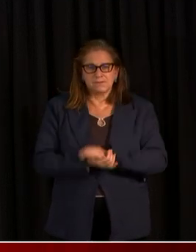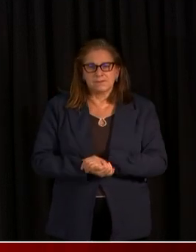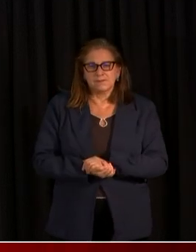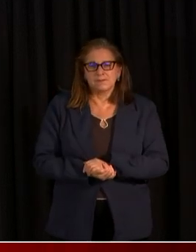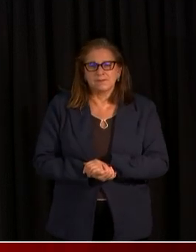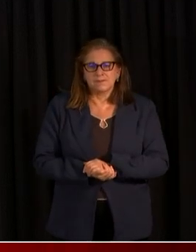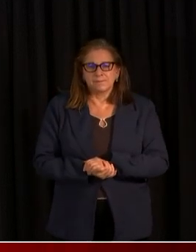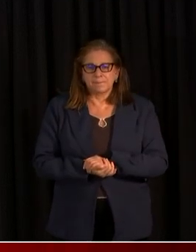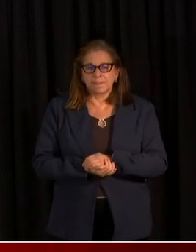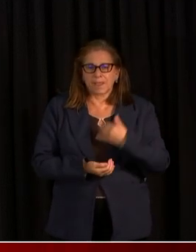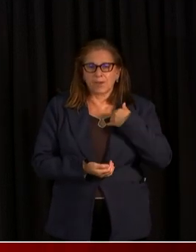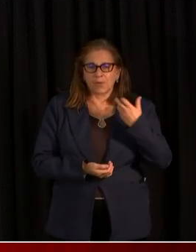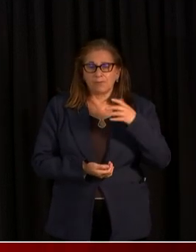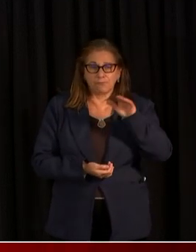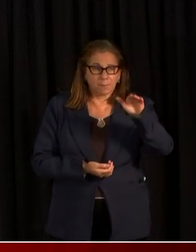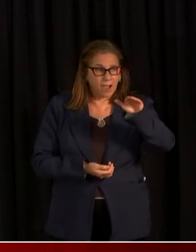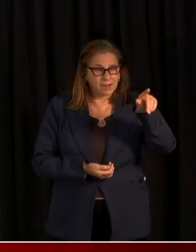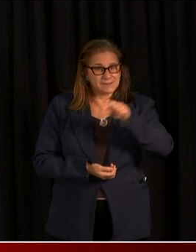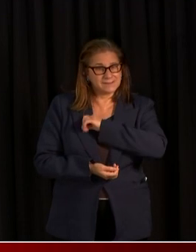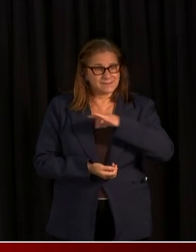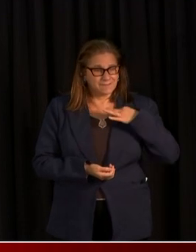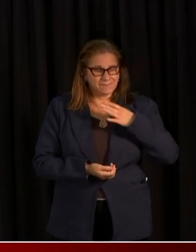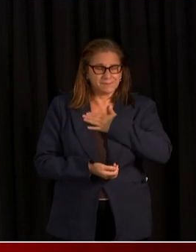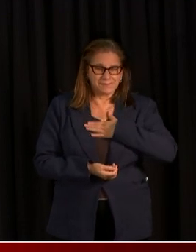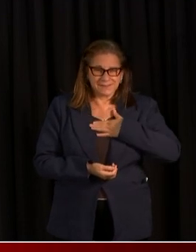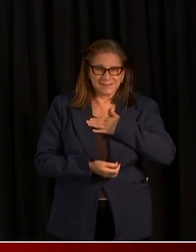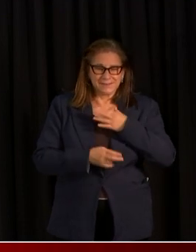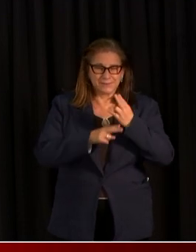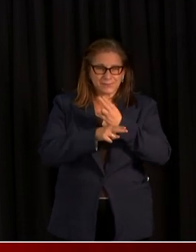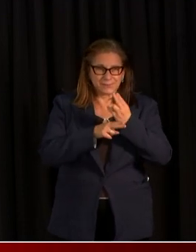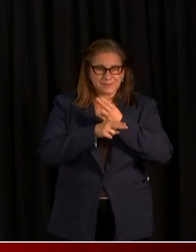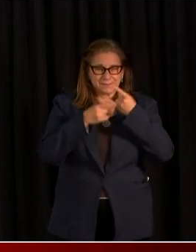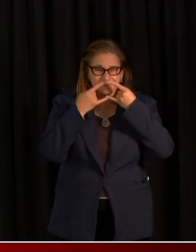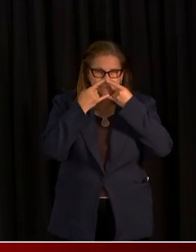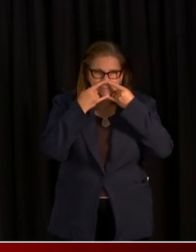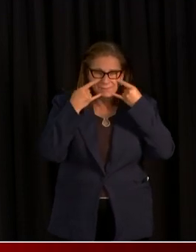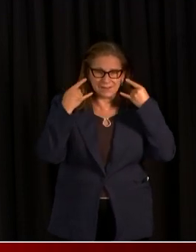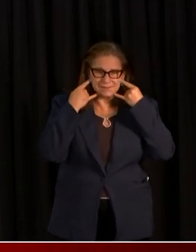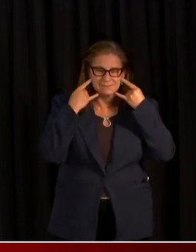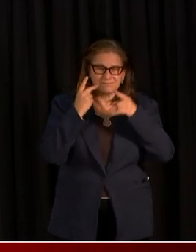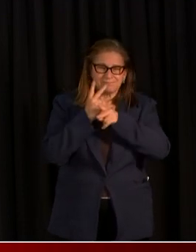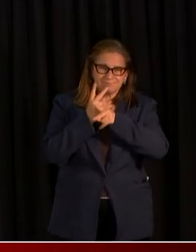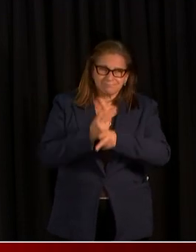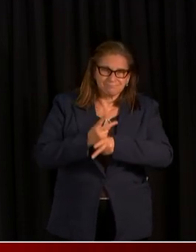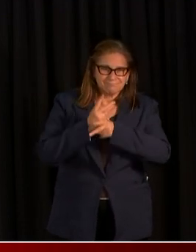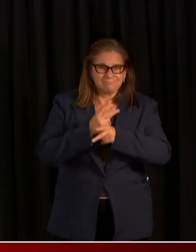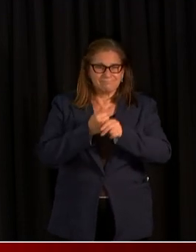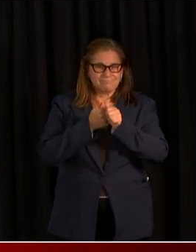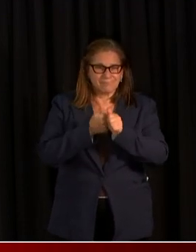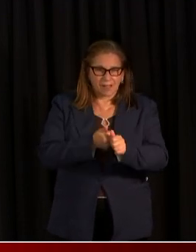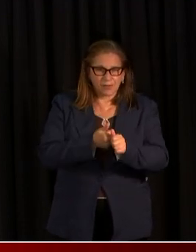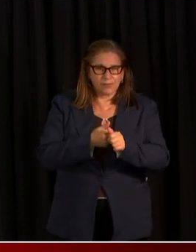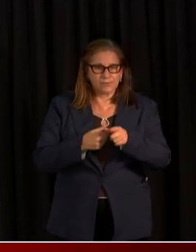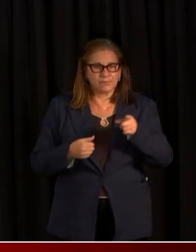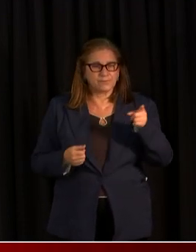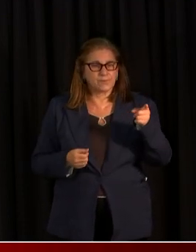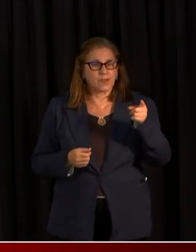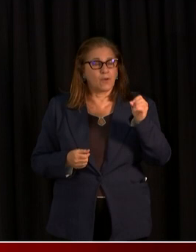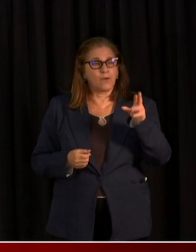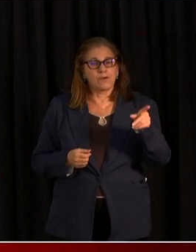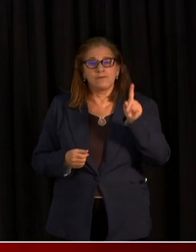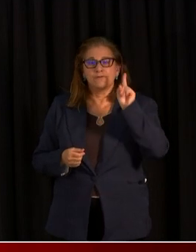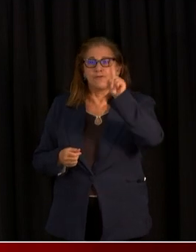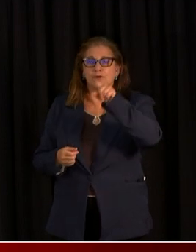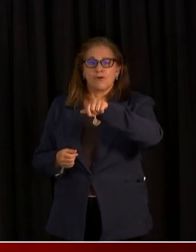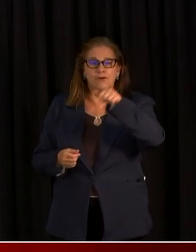remind staff who work in those facilities, just as we remind individuals here, to choose their activities wisely, because the things that we